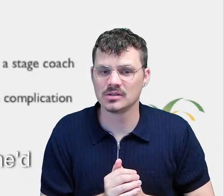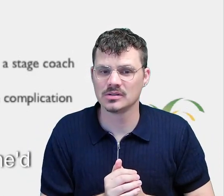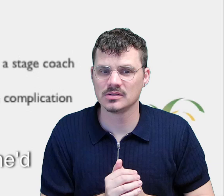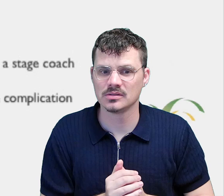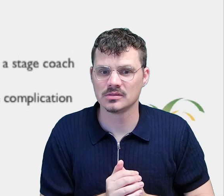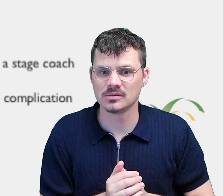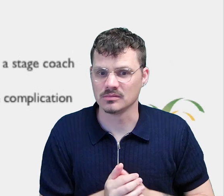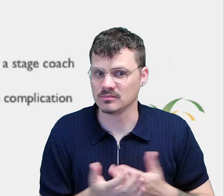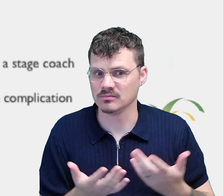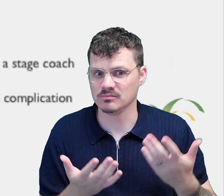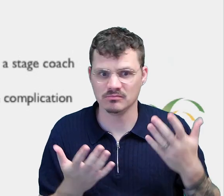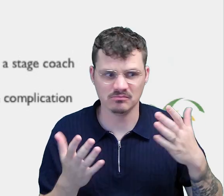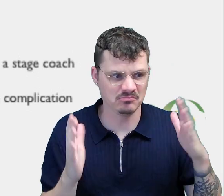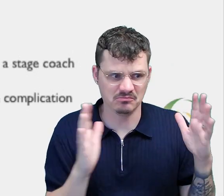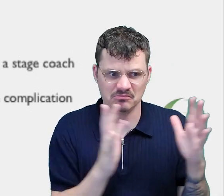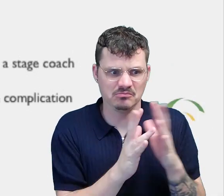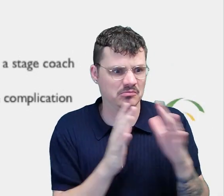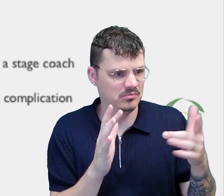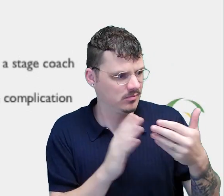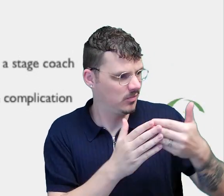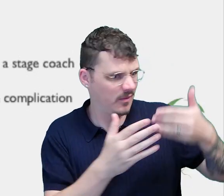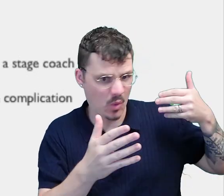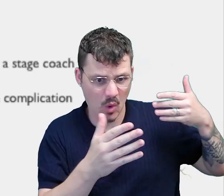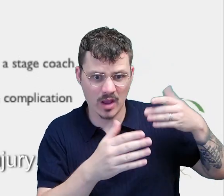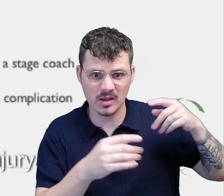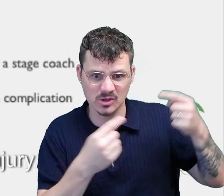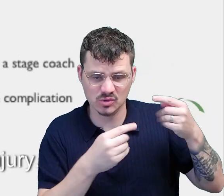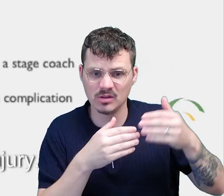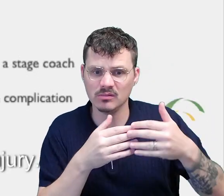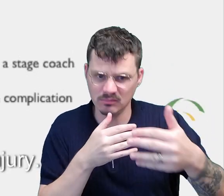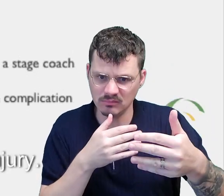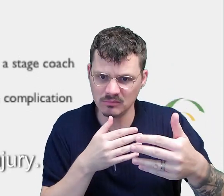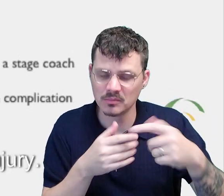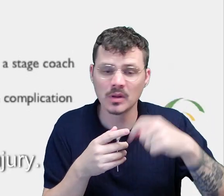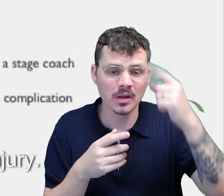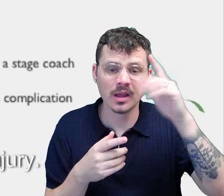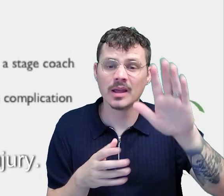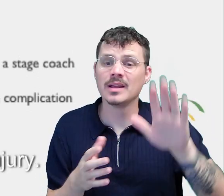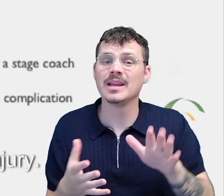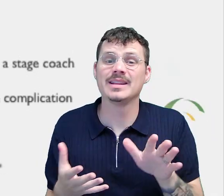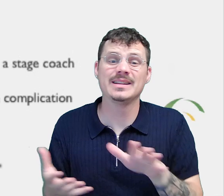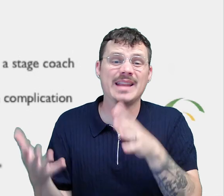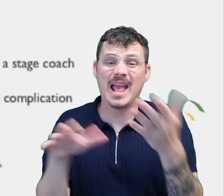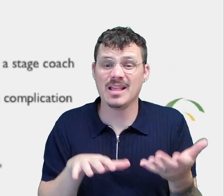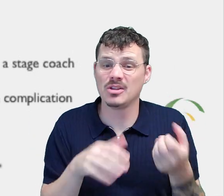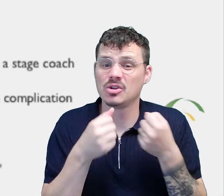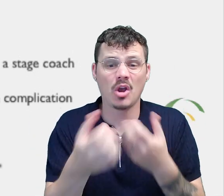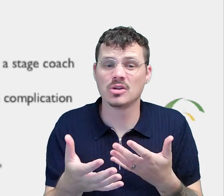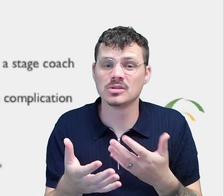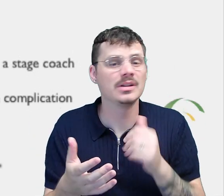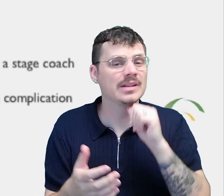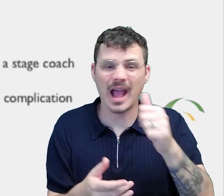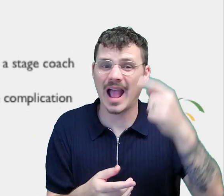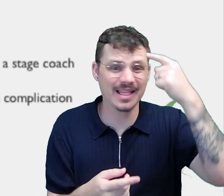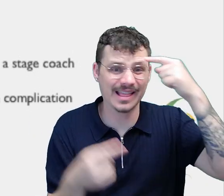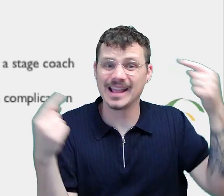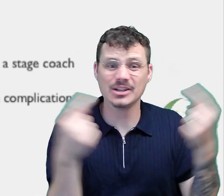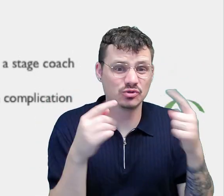as anything he'd ever done beforehand. And the cause of death was not the injury, the cause of death was